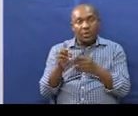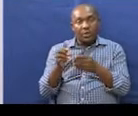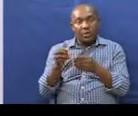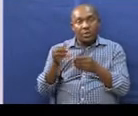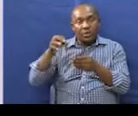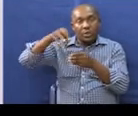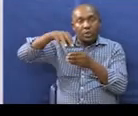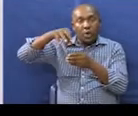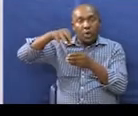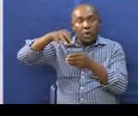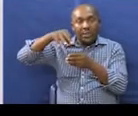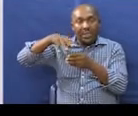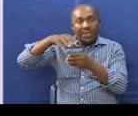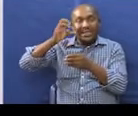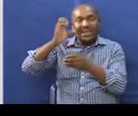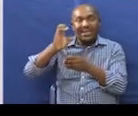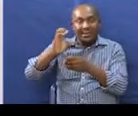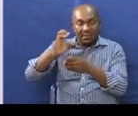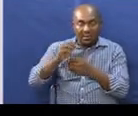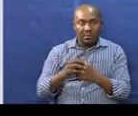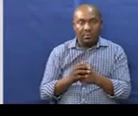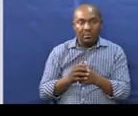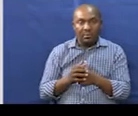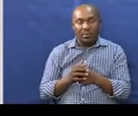C, 2 drops